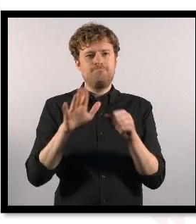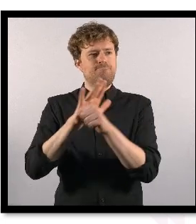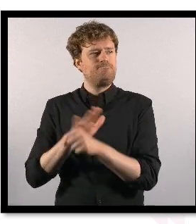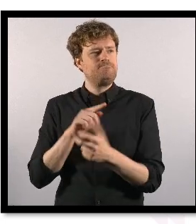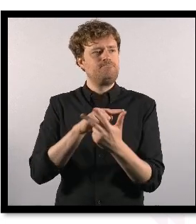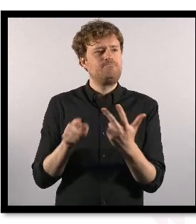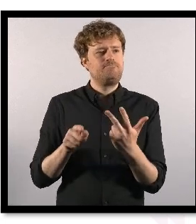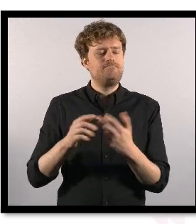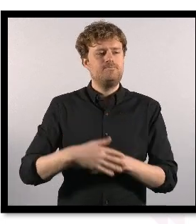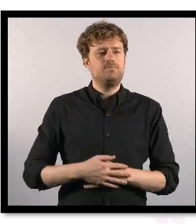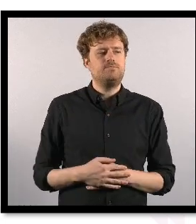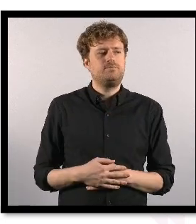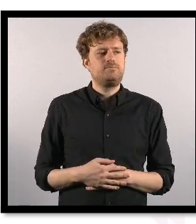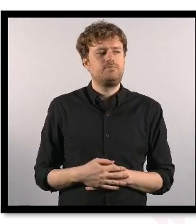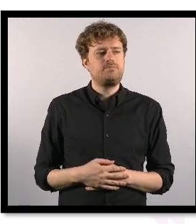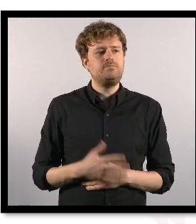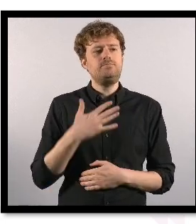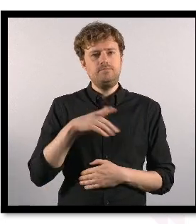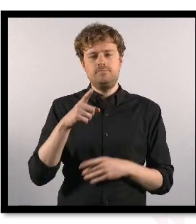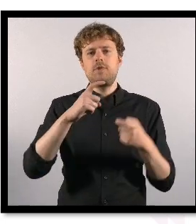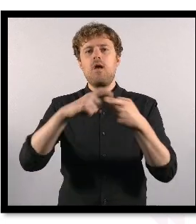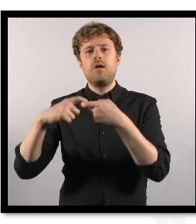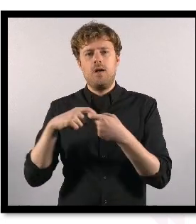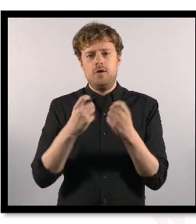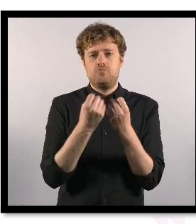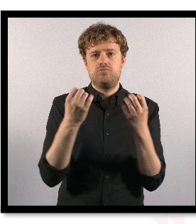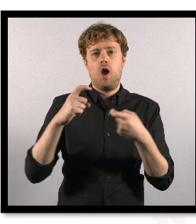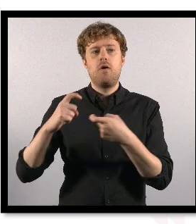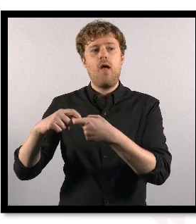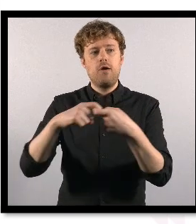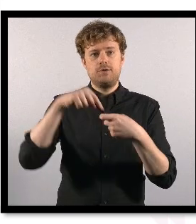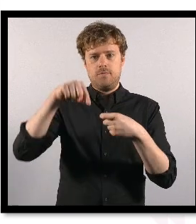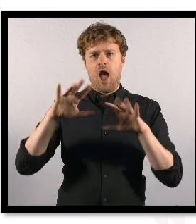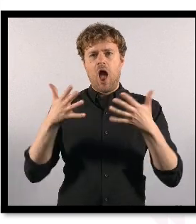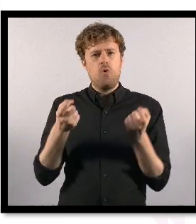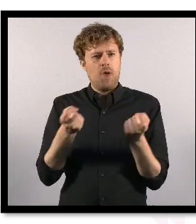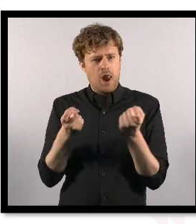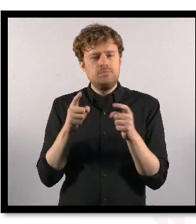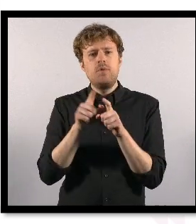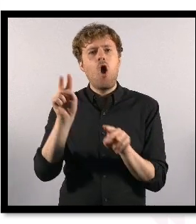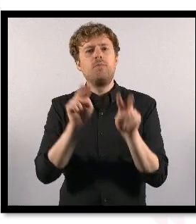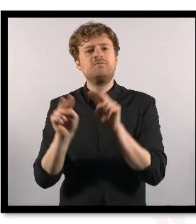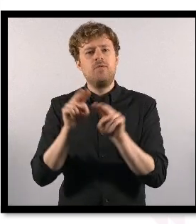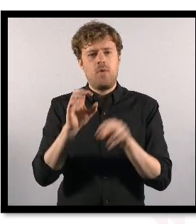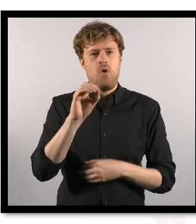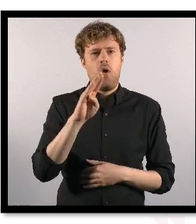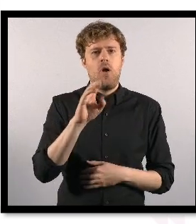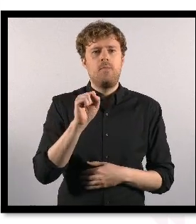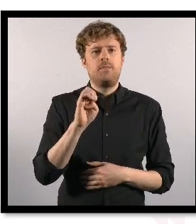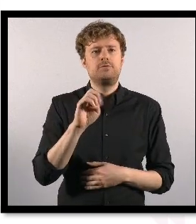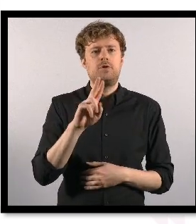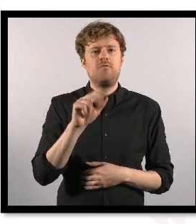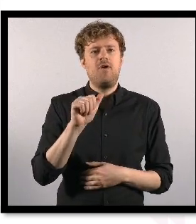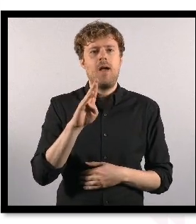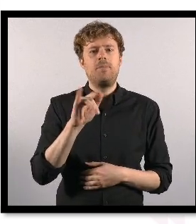to individually configure and scale these clusters and also surface observability across a cross-provider strategy. The second domain we'd